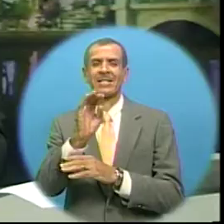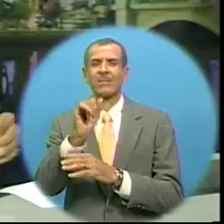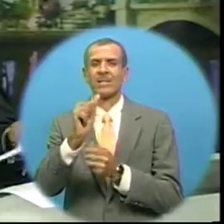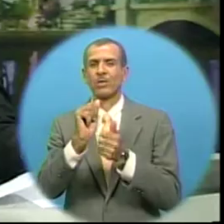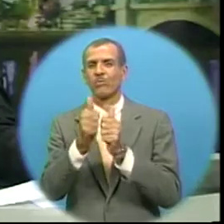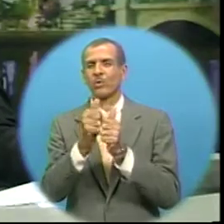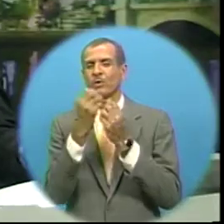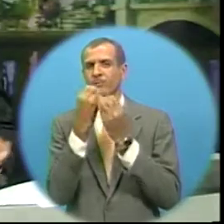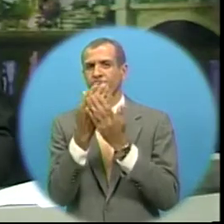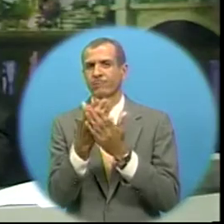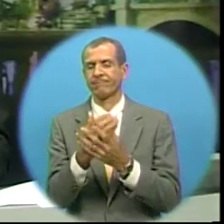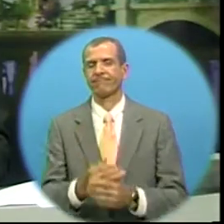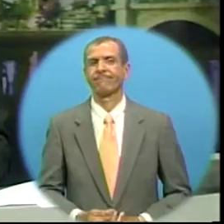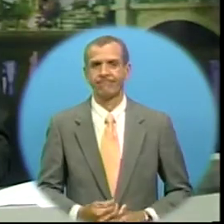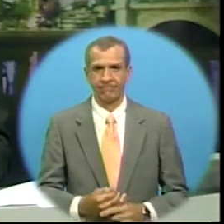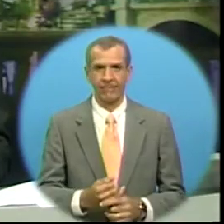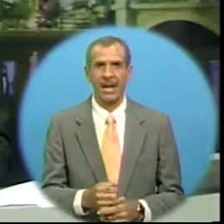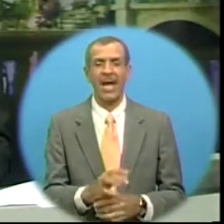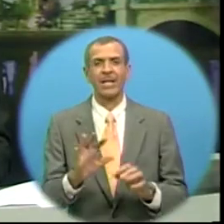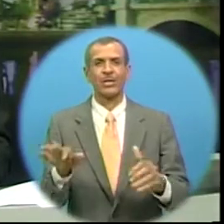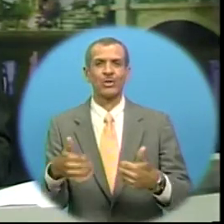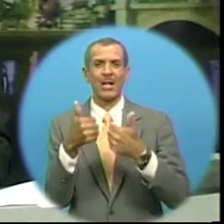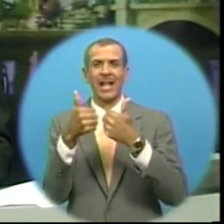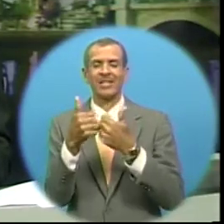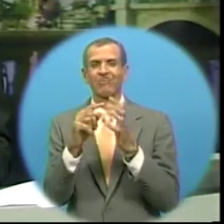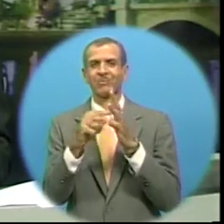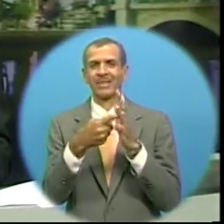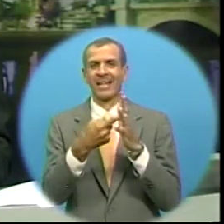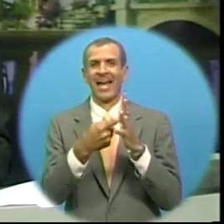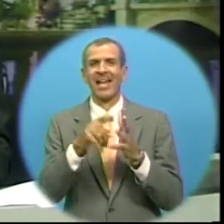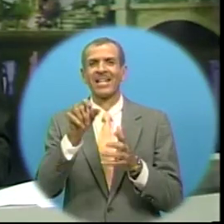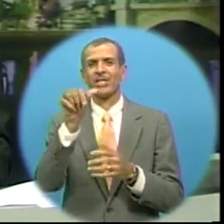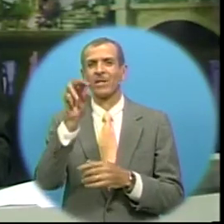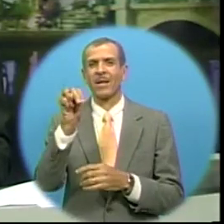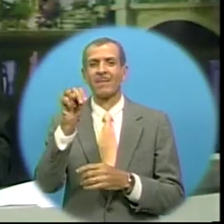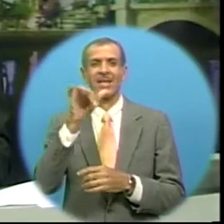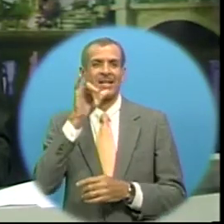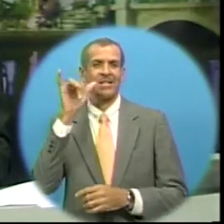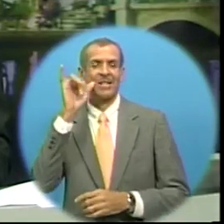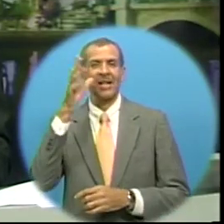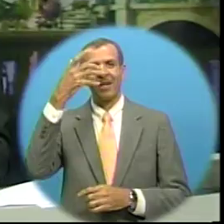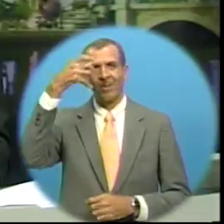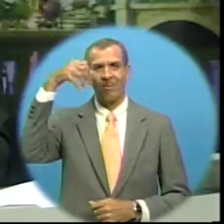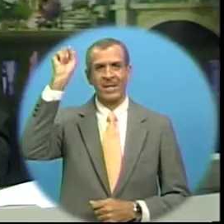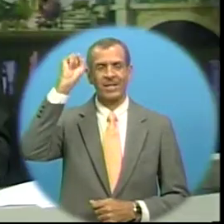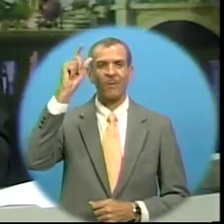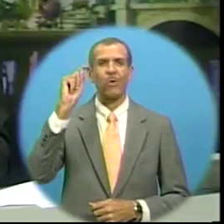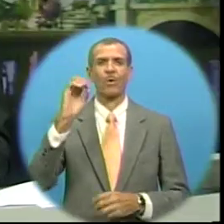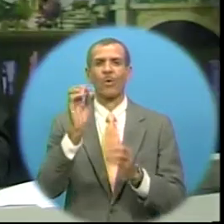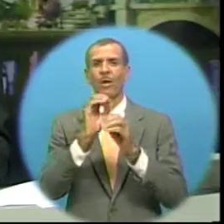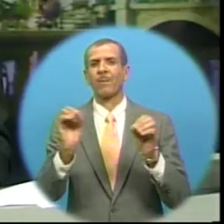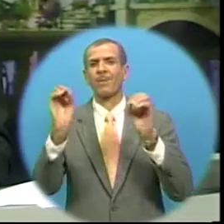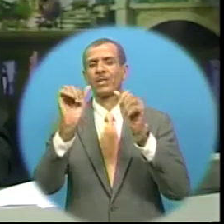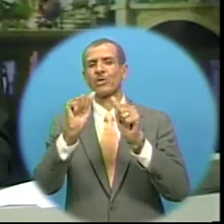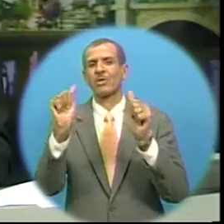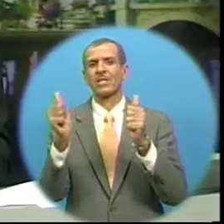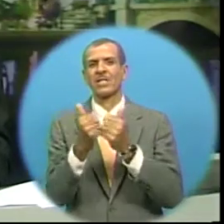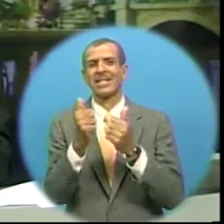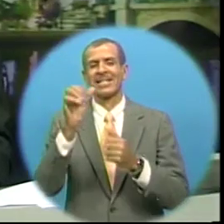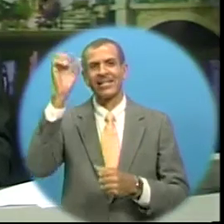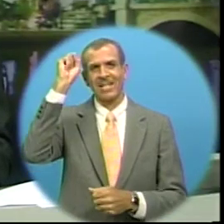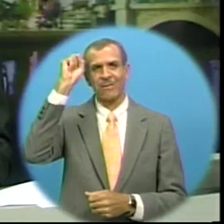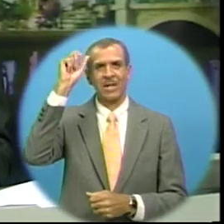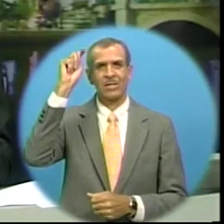Sports. Well, the challenge was launched at the gym yesterday, with President of the Barbados Olympic Association, Steve